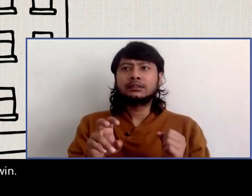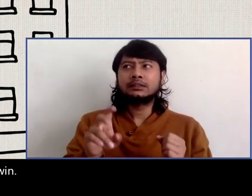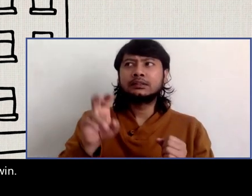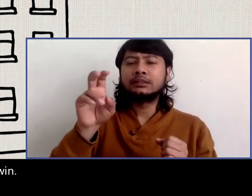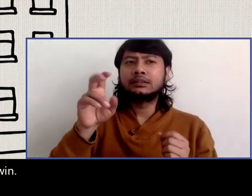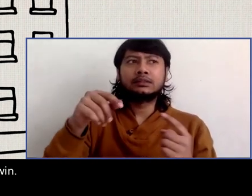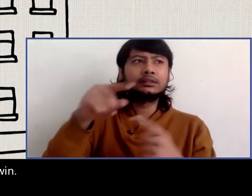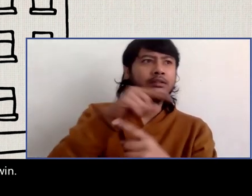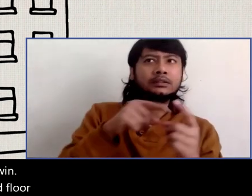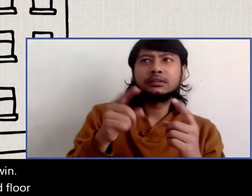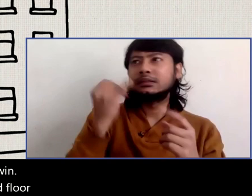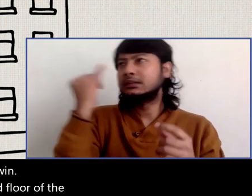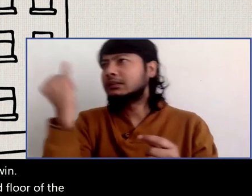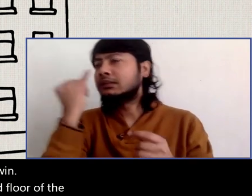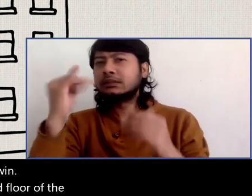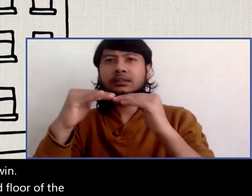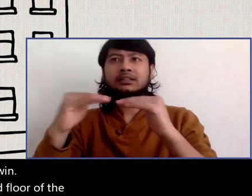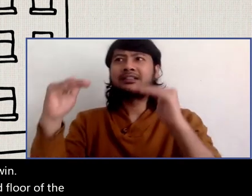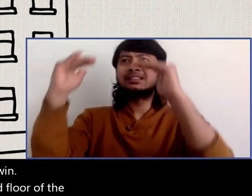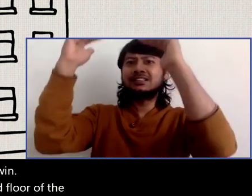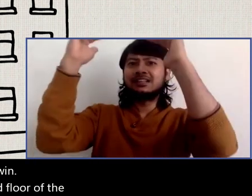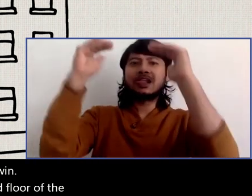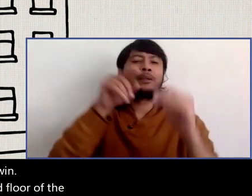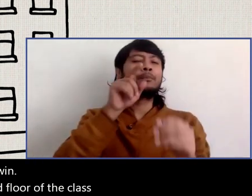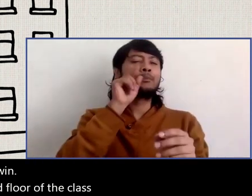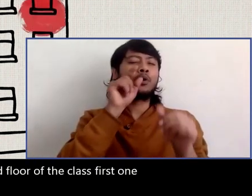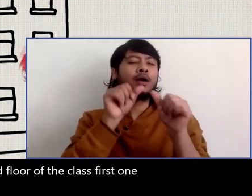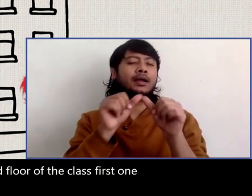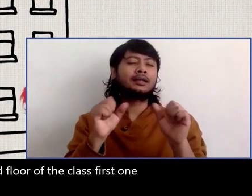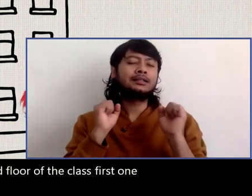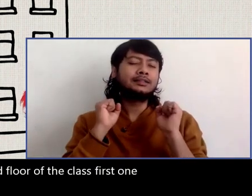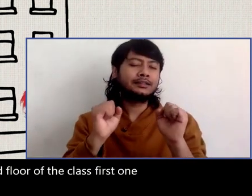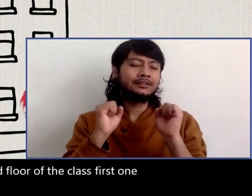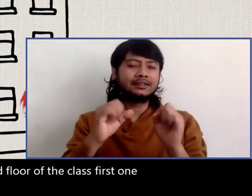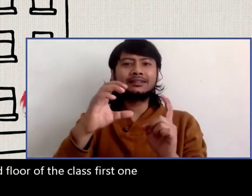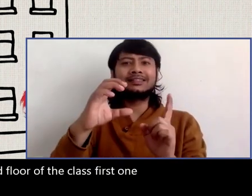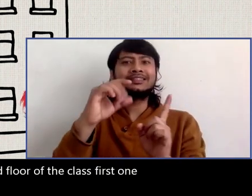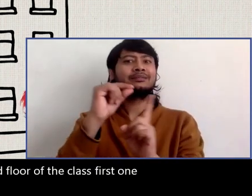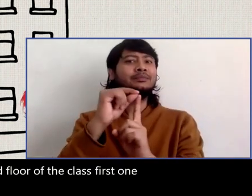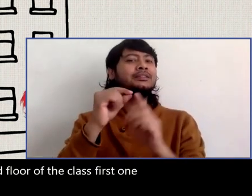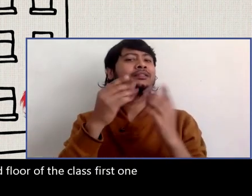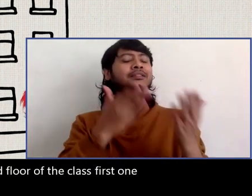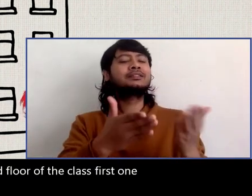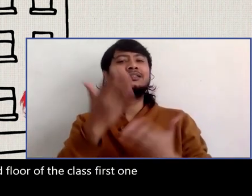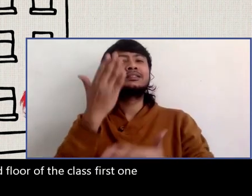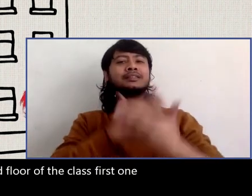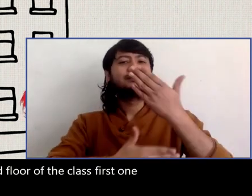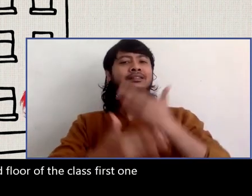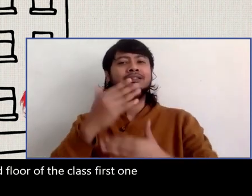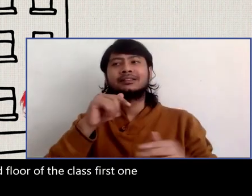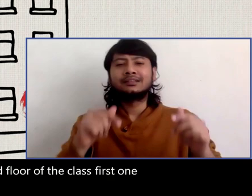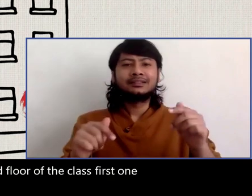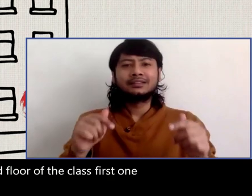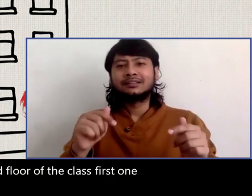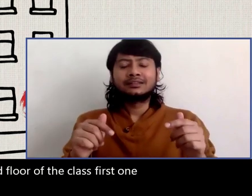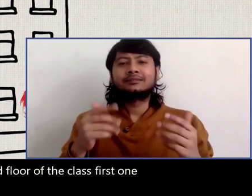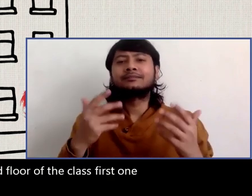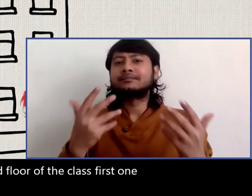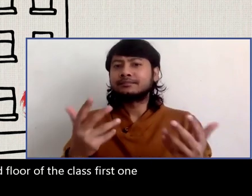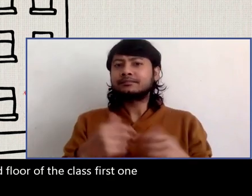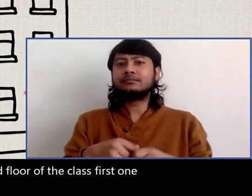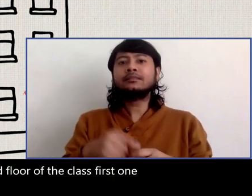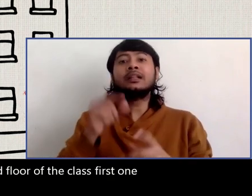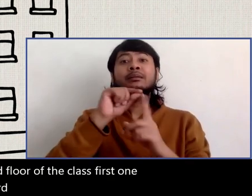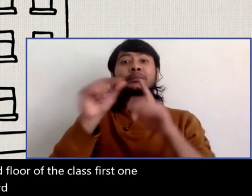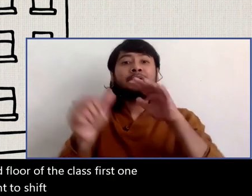class, for Ashwin was not at all easy with his cerebral palsy. Even when the principal offered to shift the class